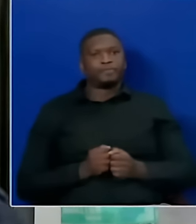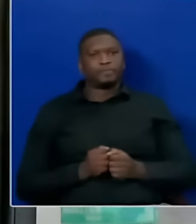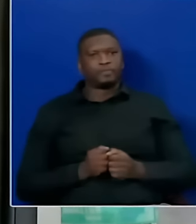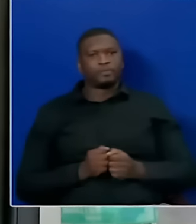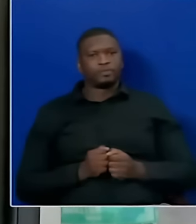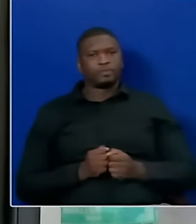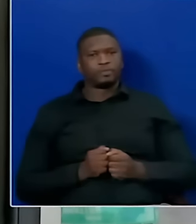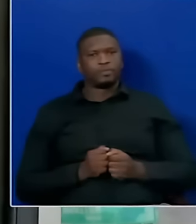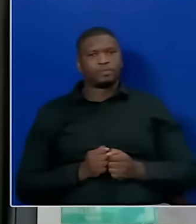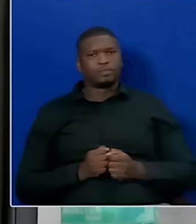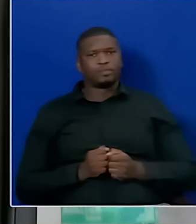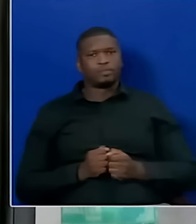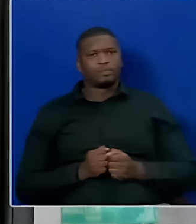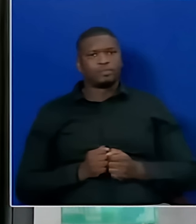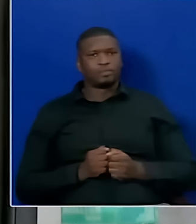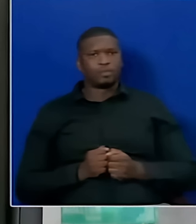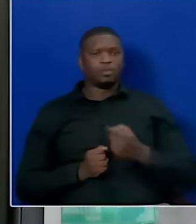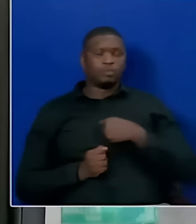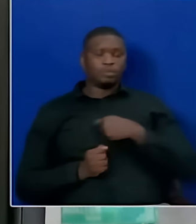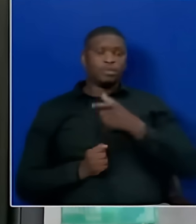That is my submission, commissioners.